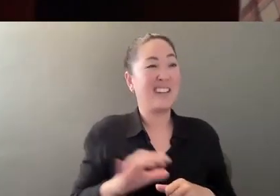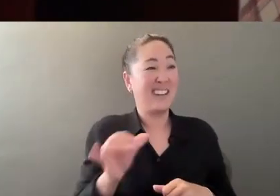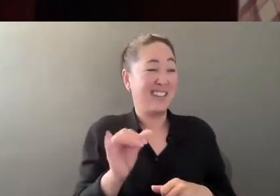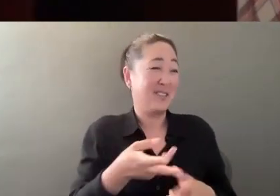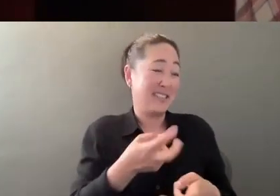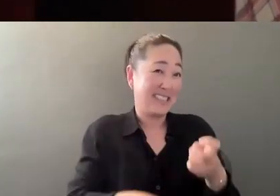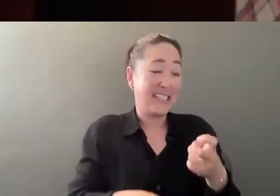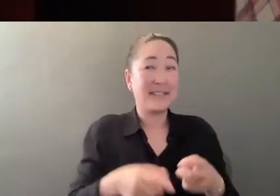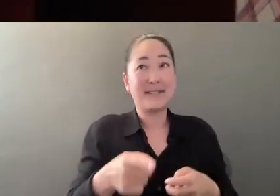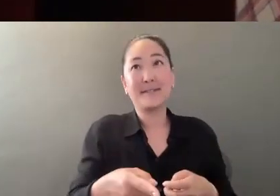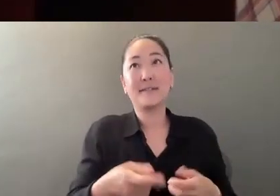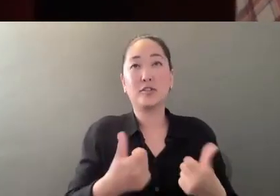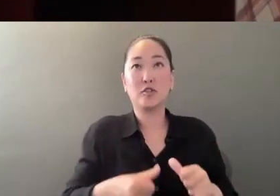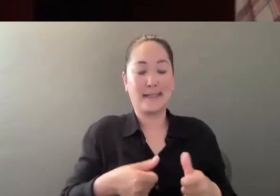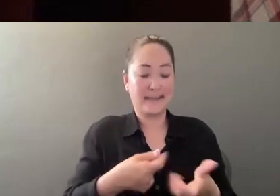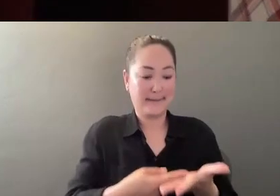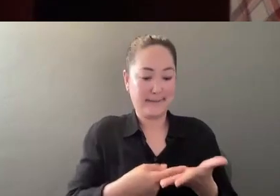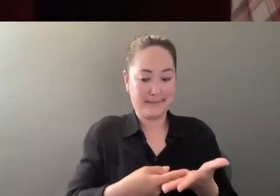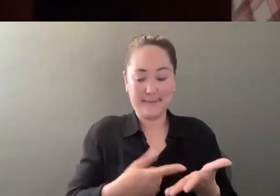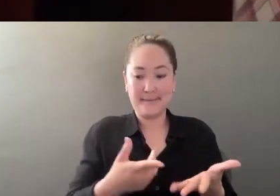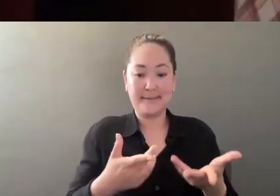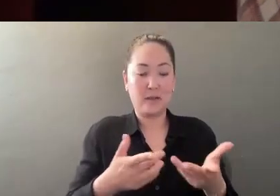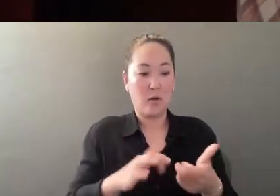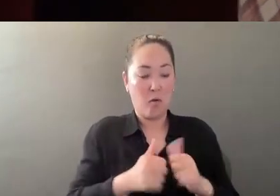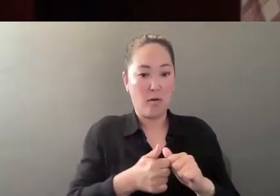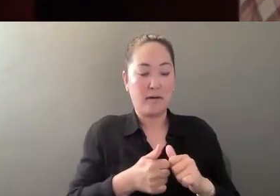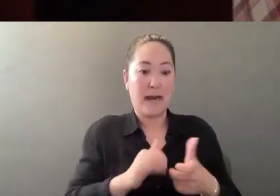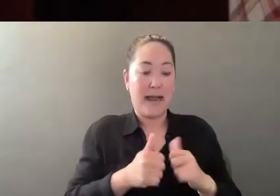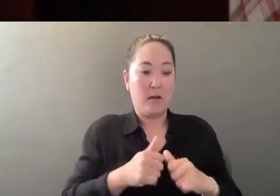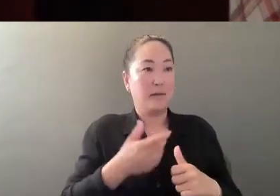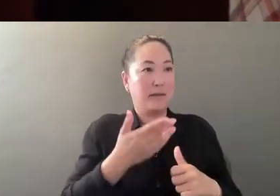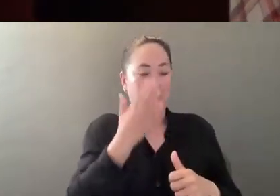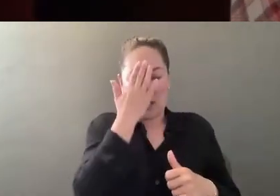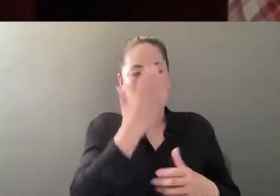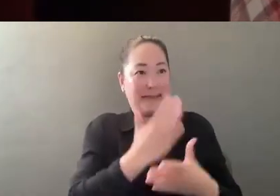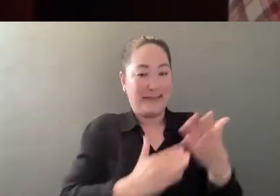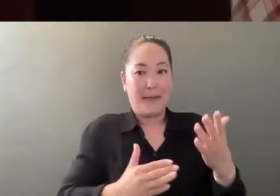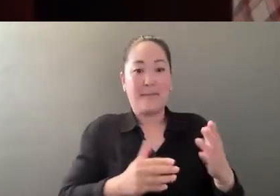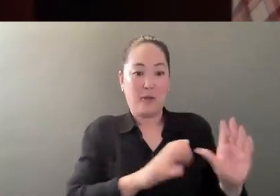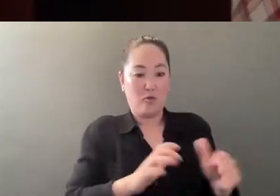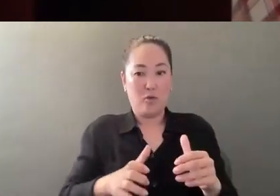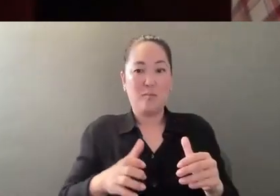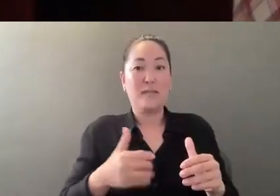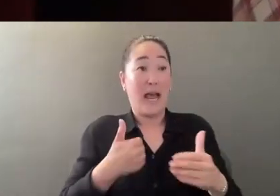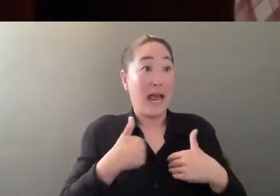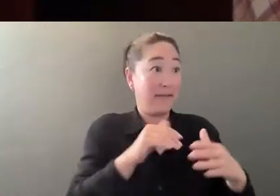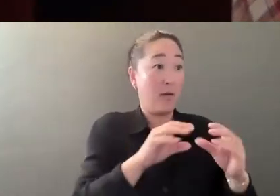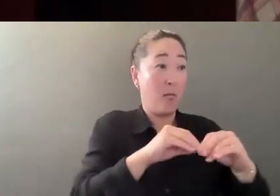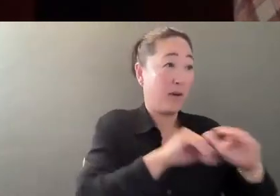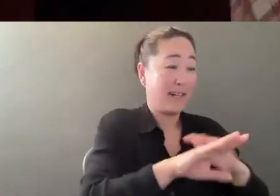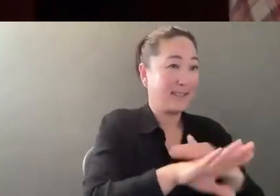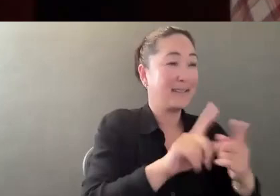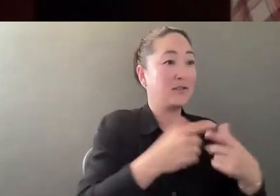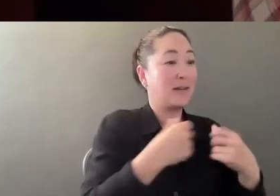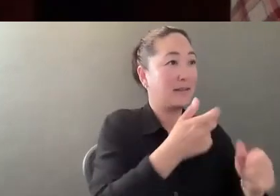disparities, and by healthcare disparities I mean access to healthcare, okay, from biology, you know, as to whether things are just